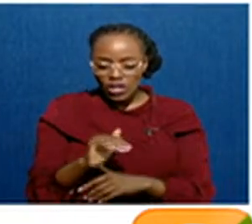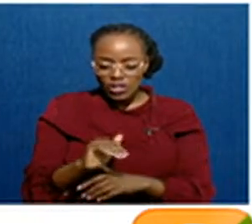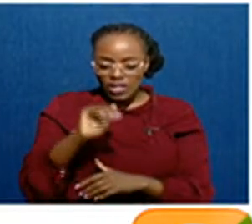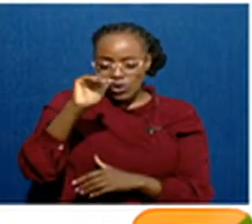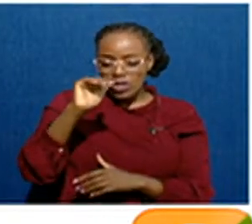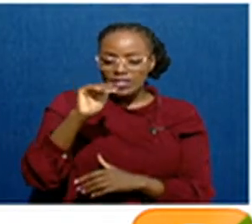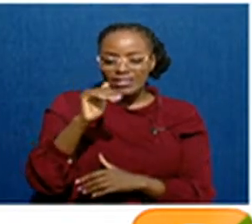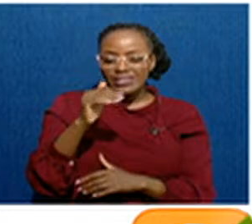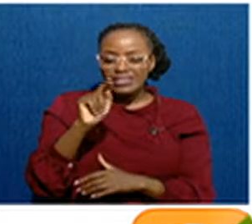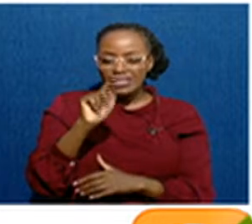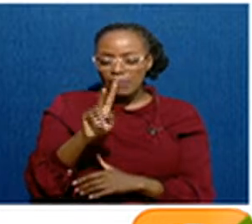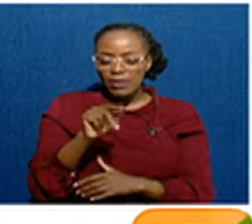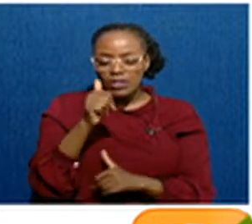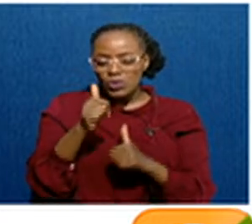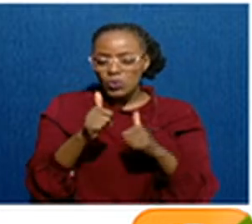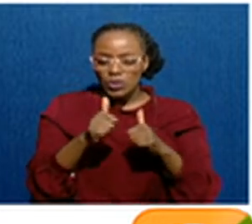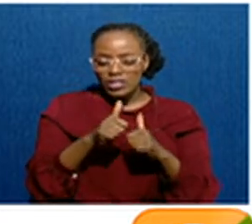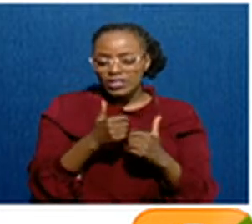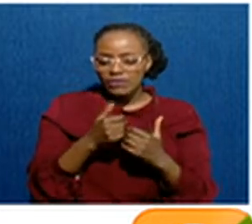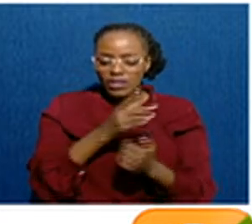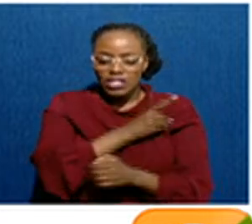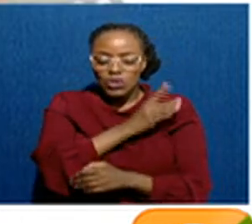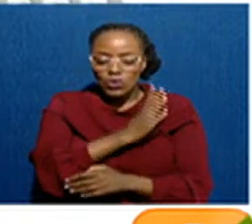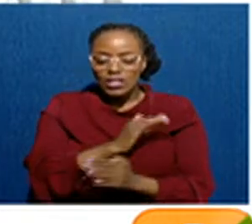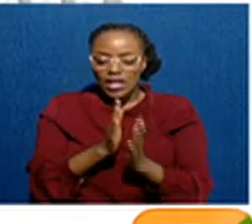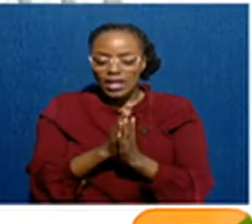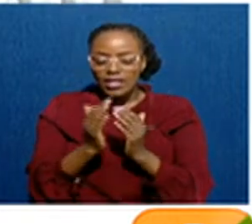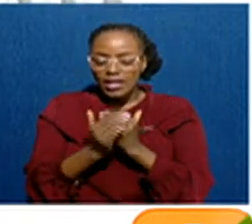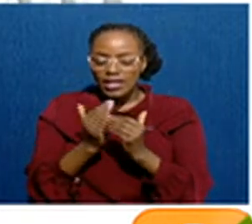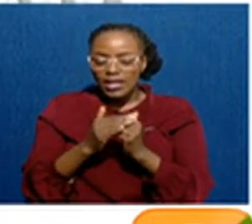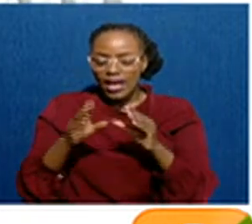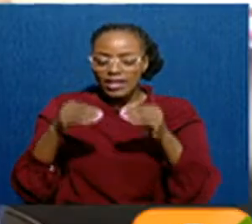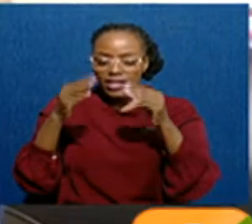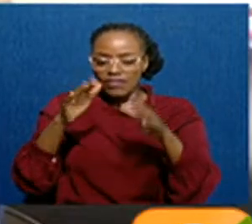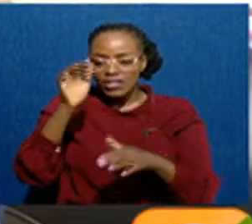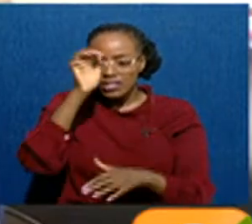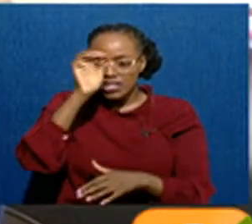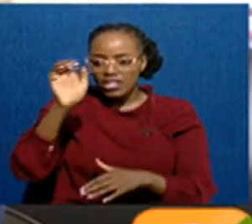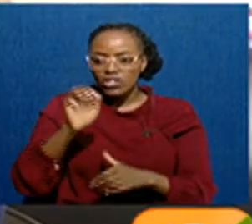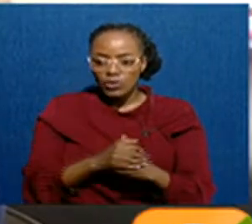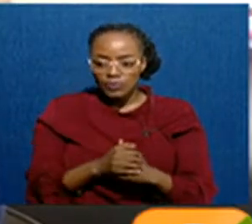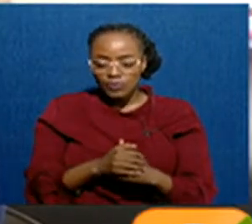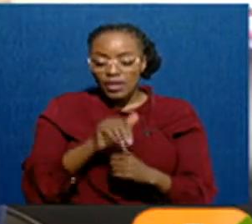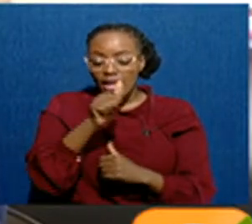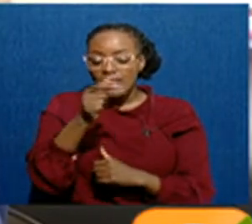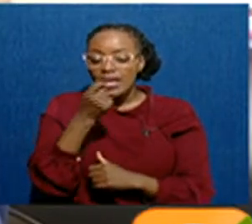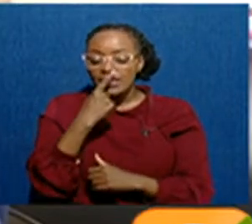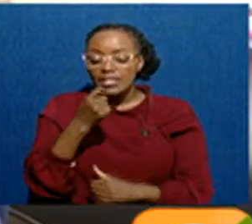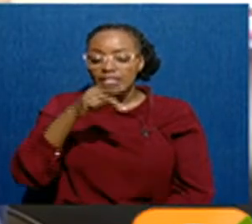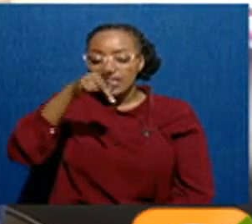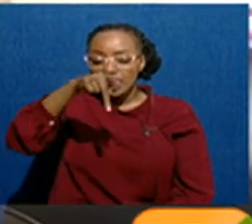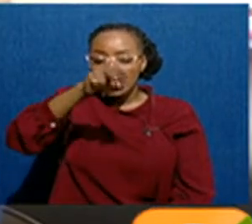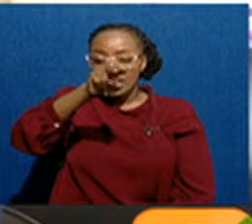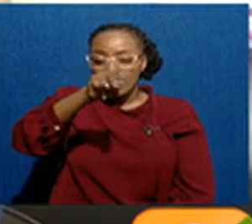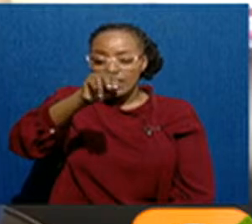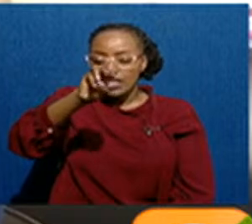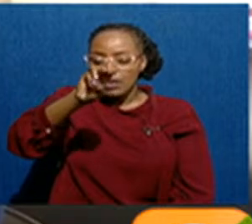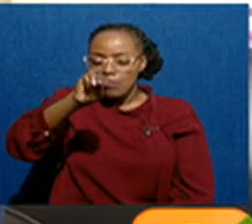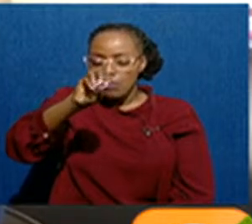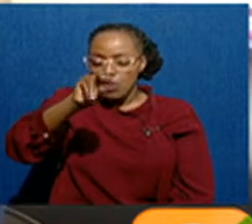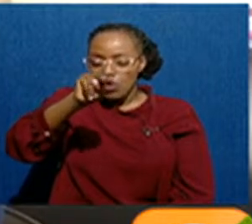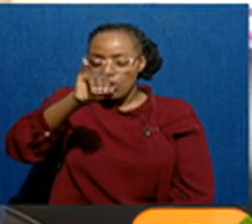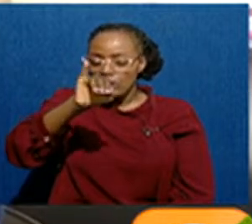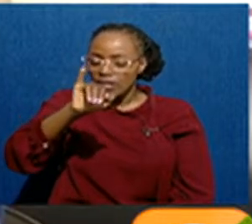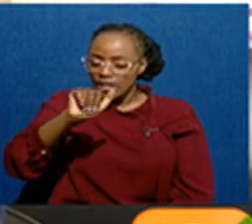is often overlooked by healthcare providers and caregivers. Kuna wengine wametritiwa pneumonia miezi kwa